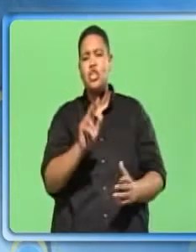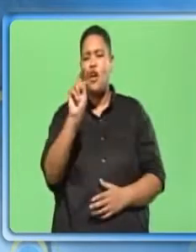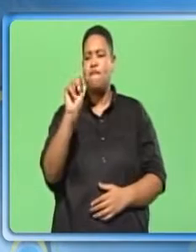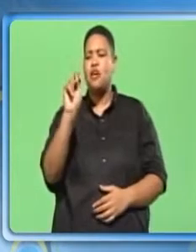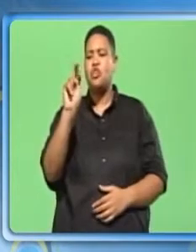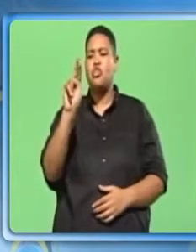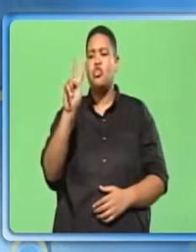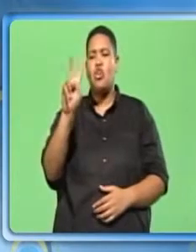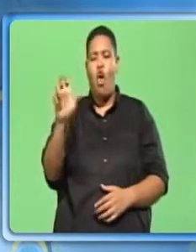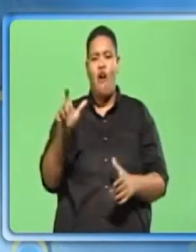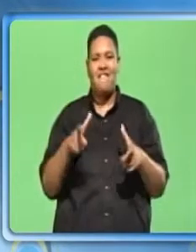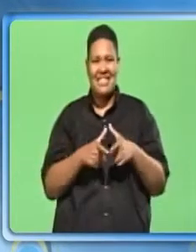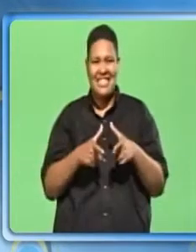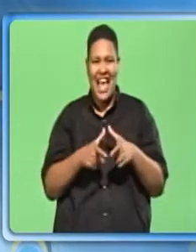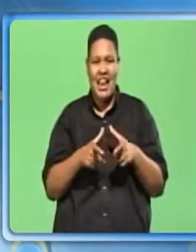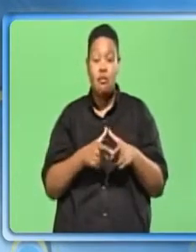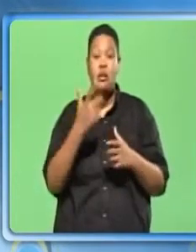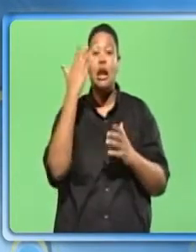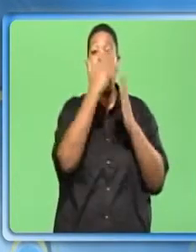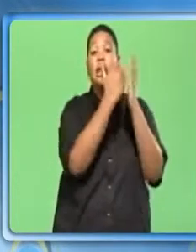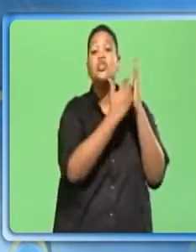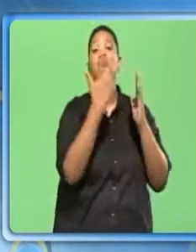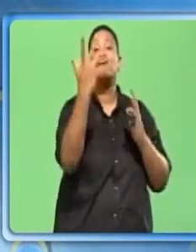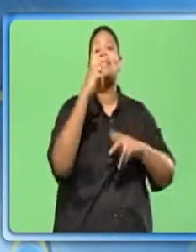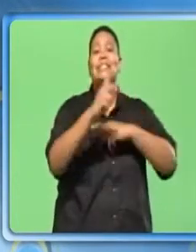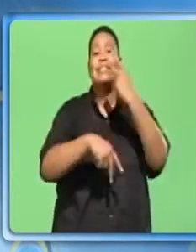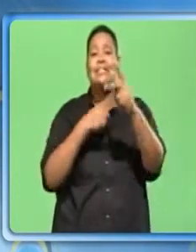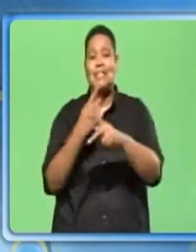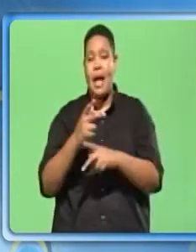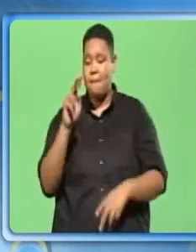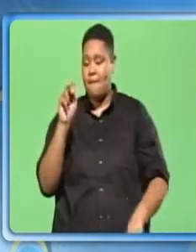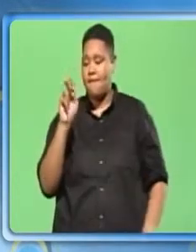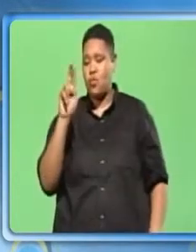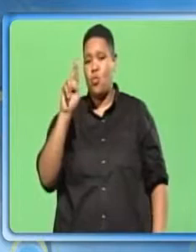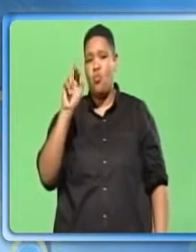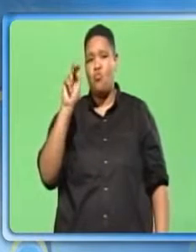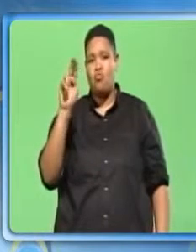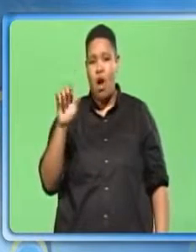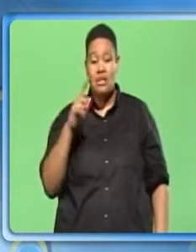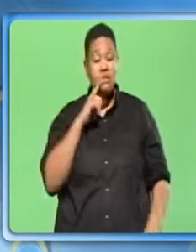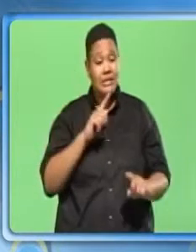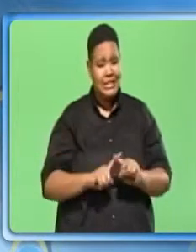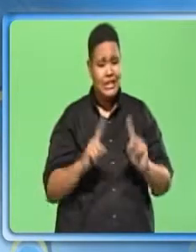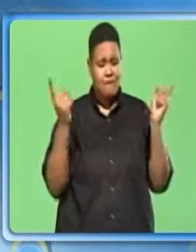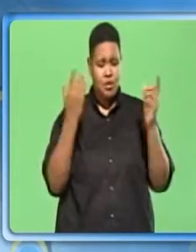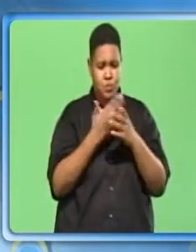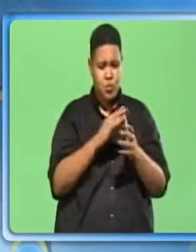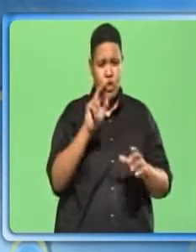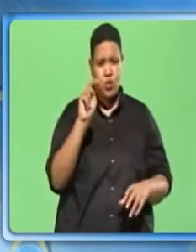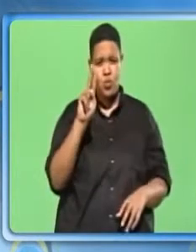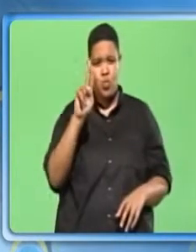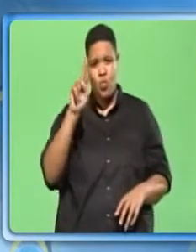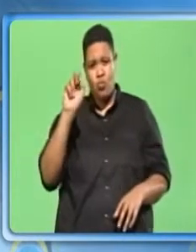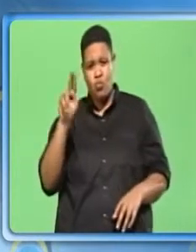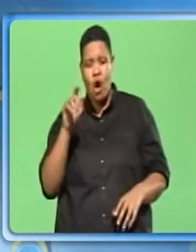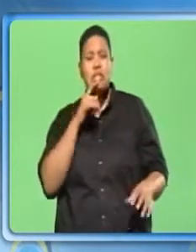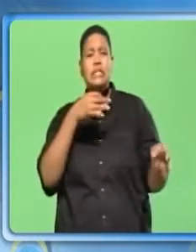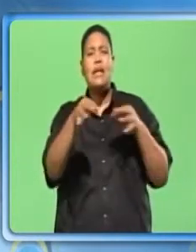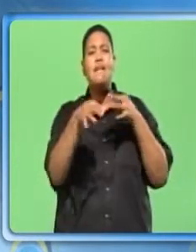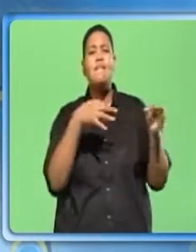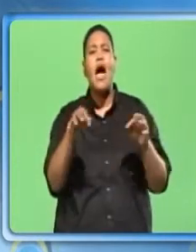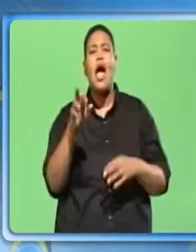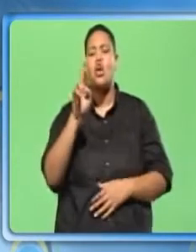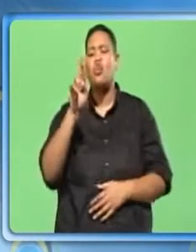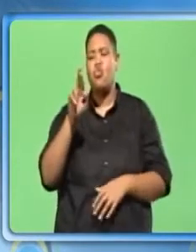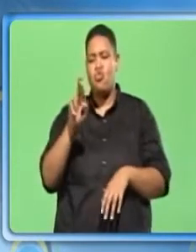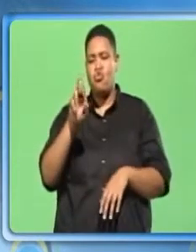cell, list the 3 types of neurons, distinguish between the different types of neurons, define